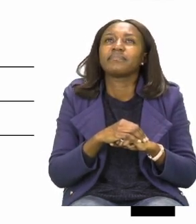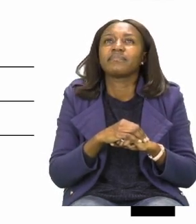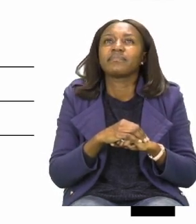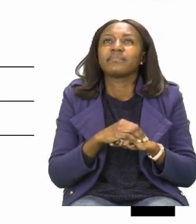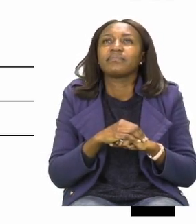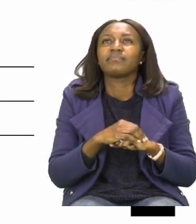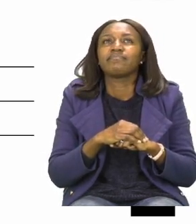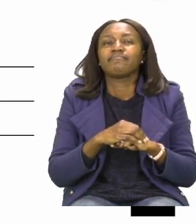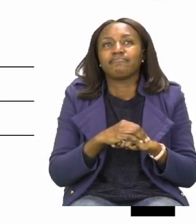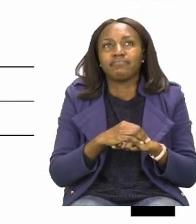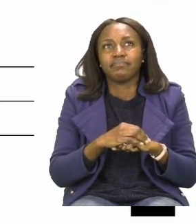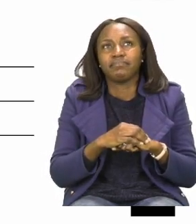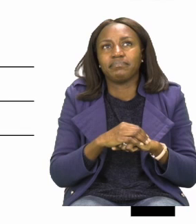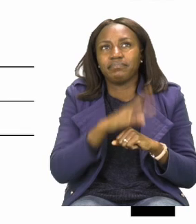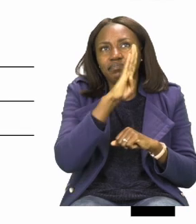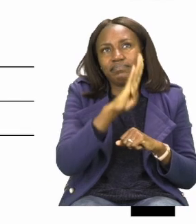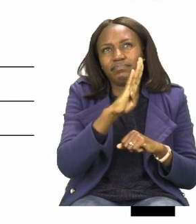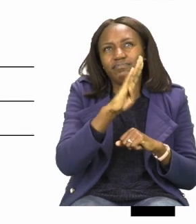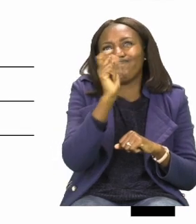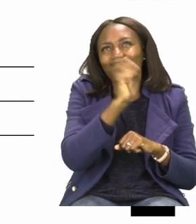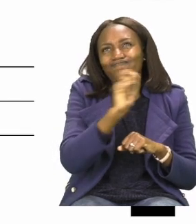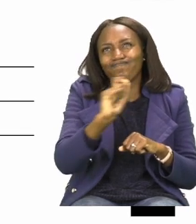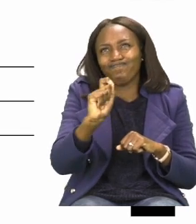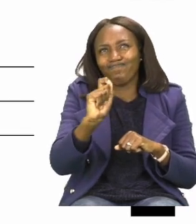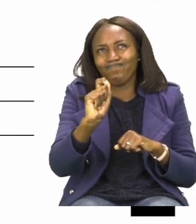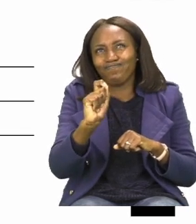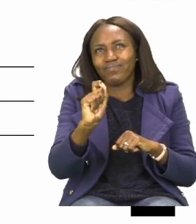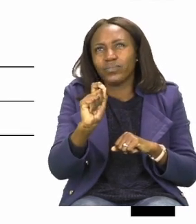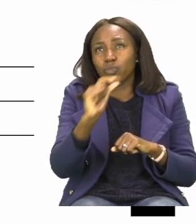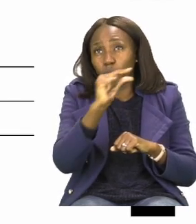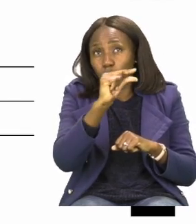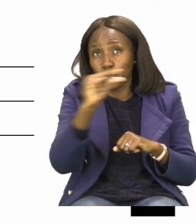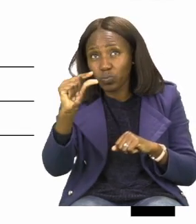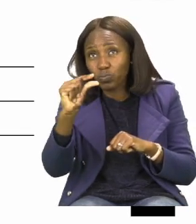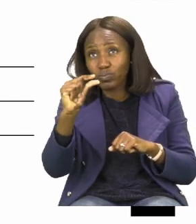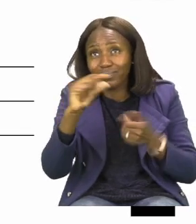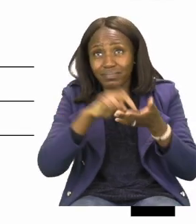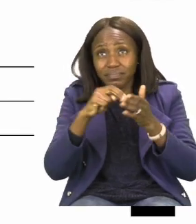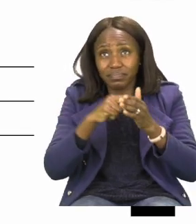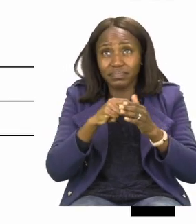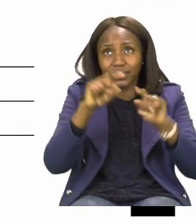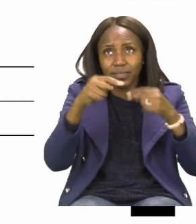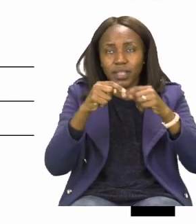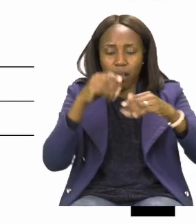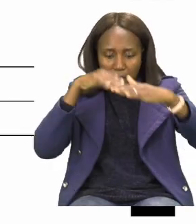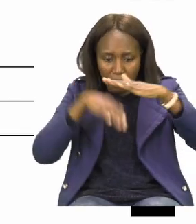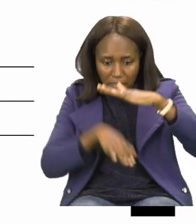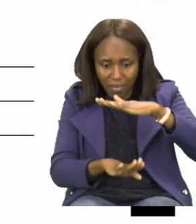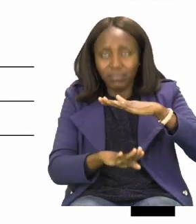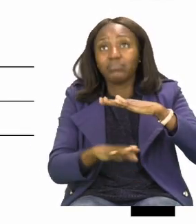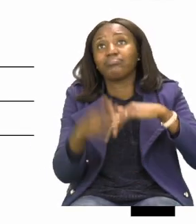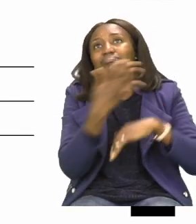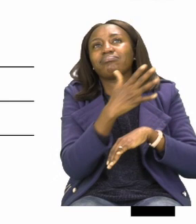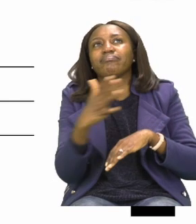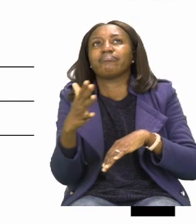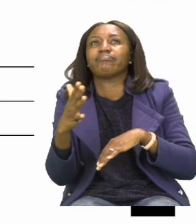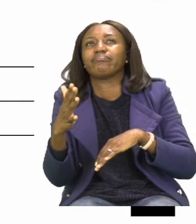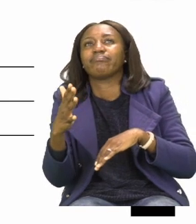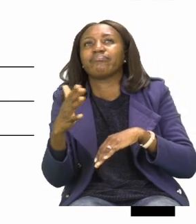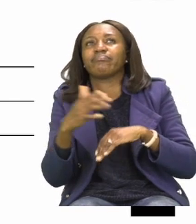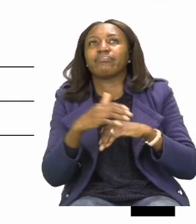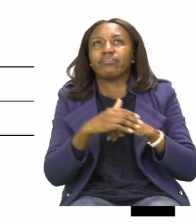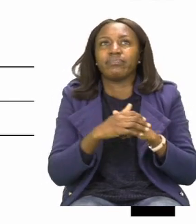Number 1B says, write down the word that means go to